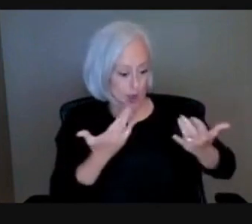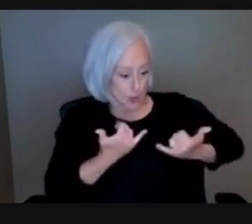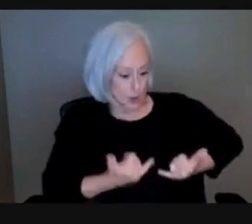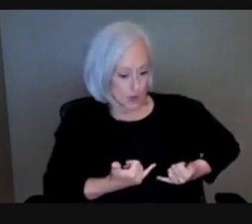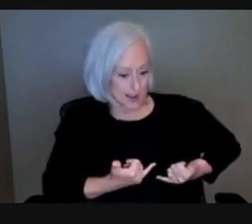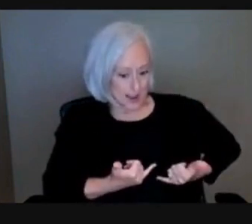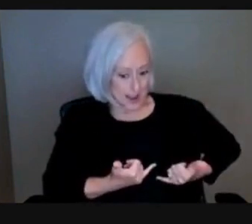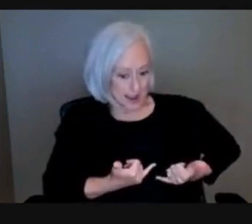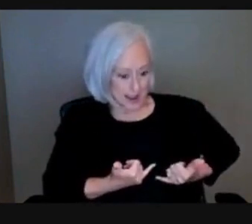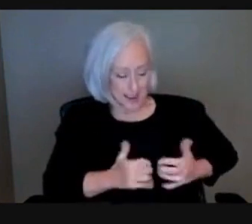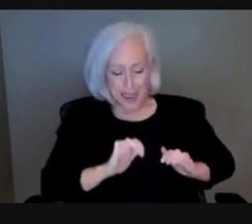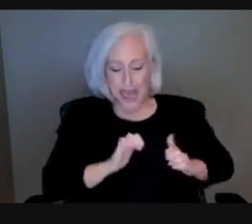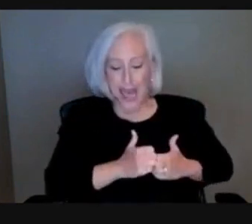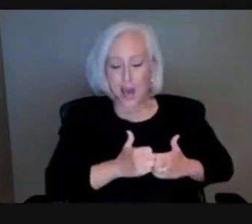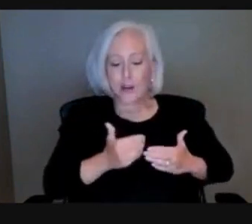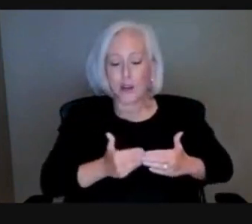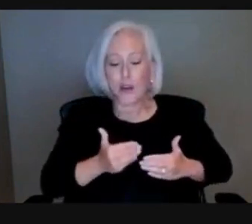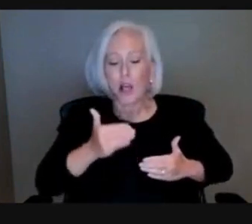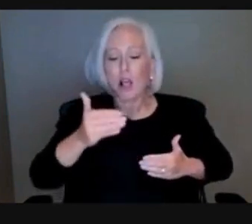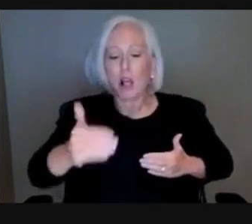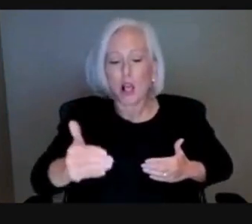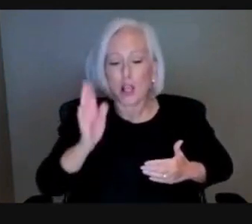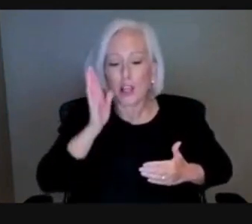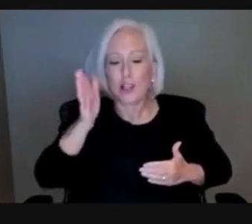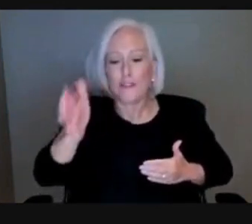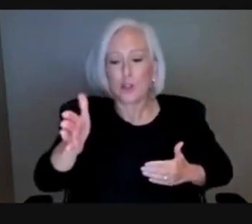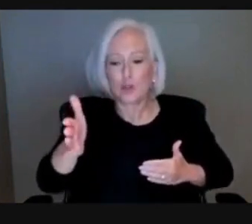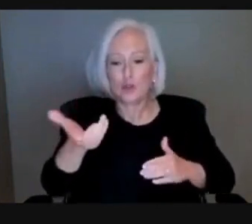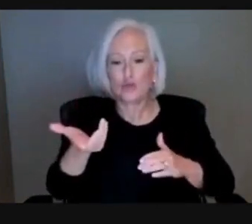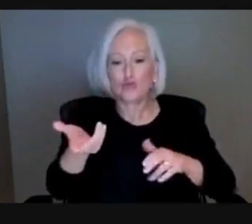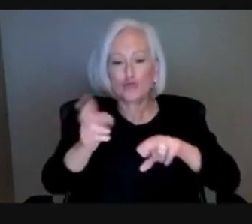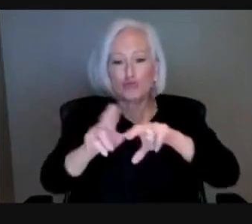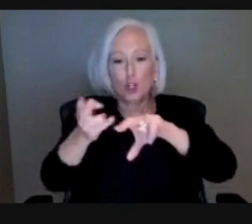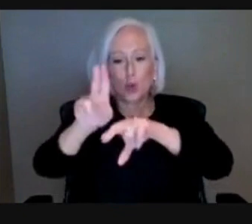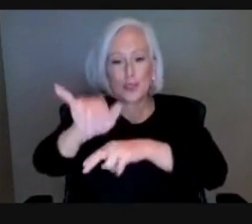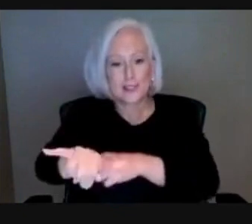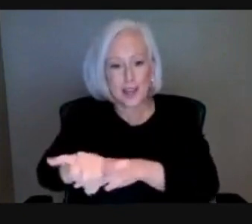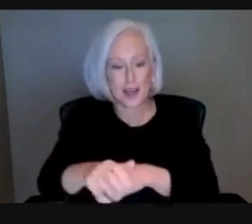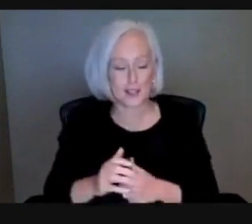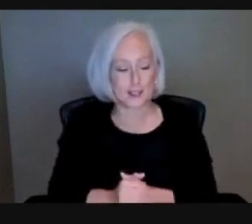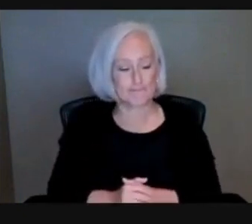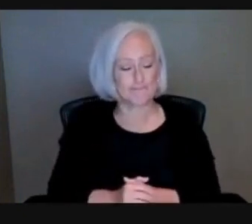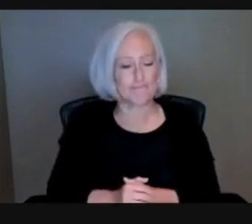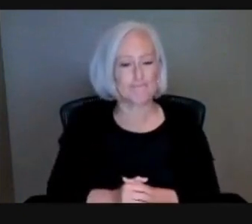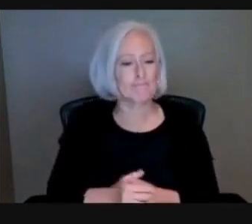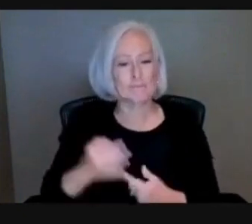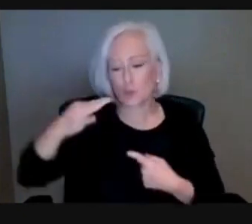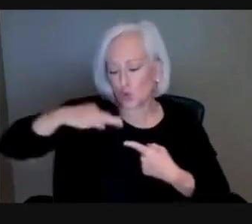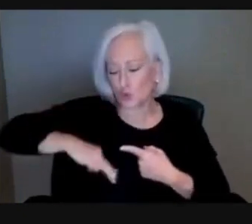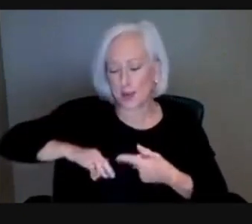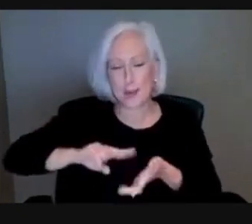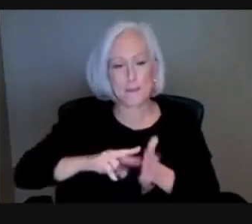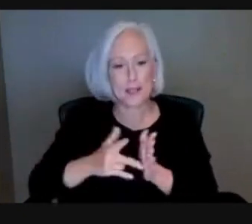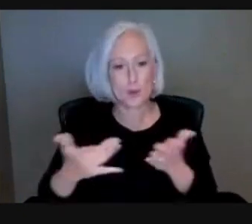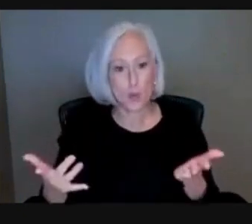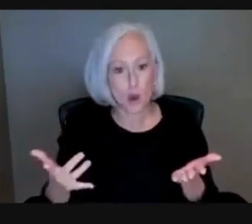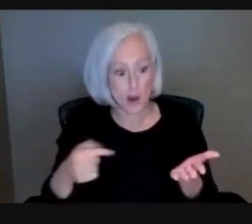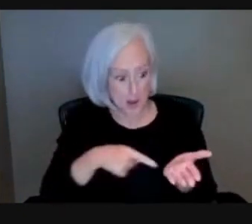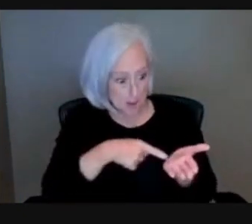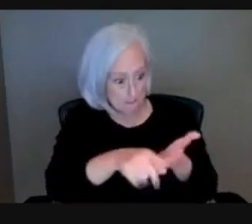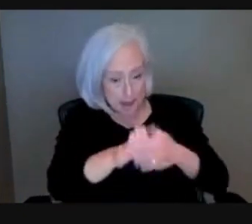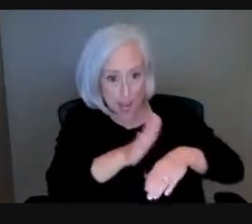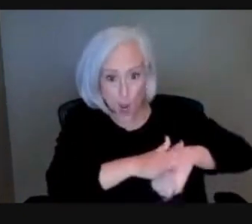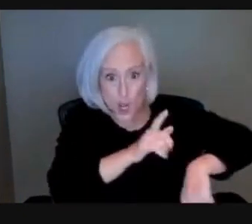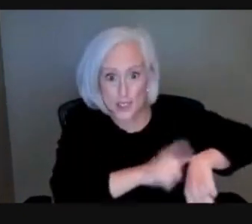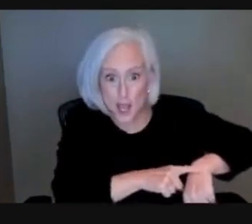part of the things that we look at when we look at your credit is, are you making your payments on time? How many new inquiries do you have? Are you trying to